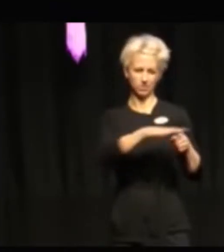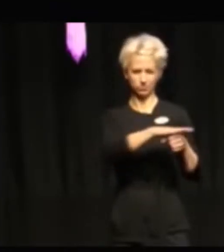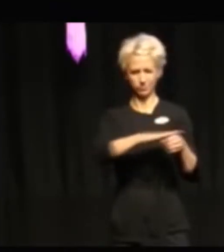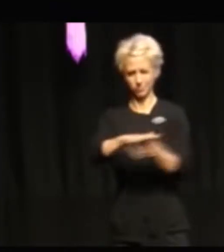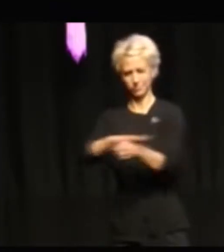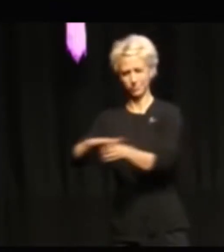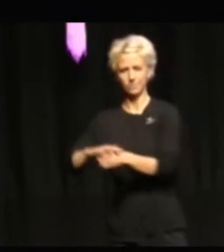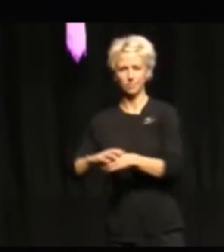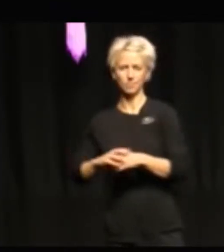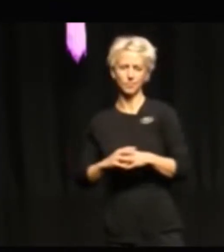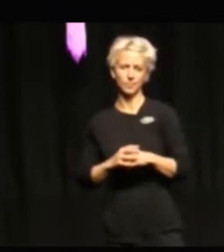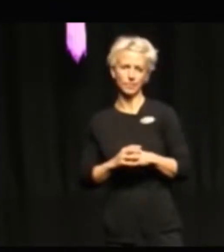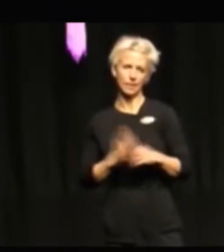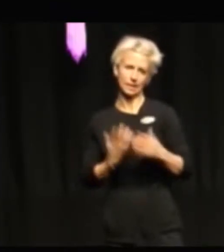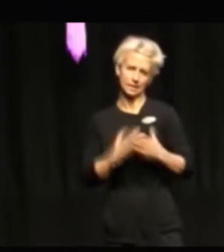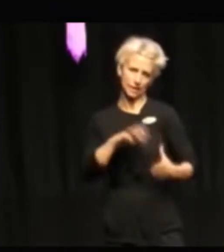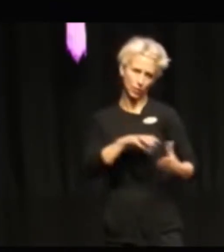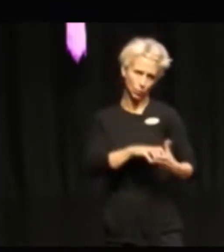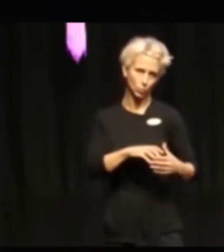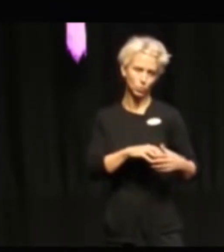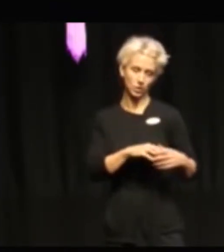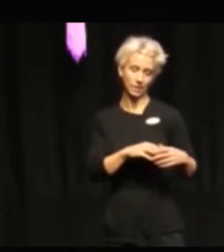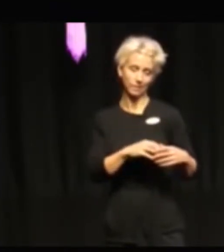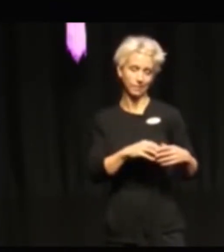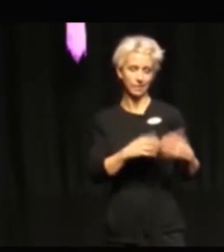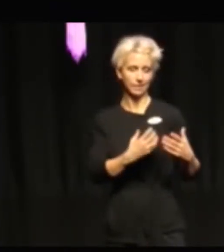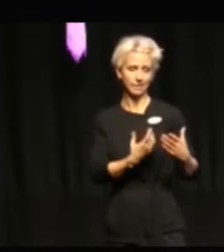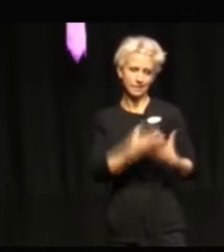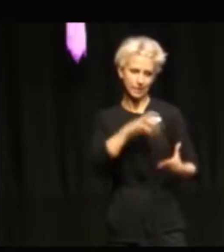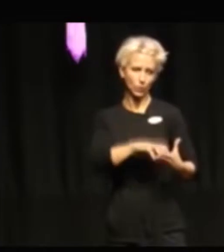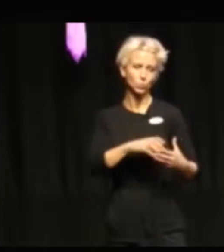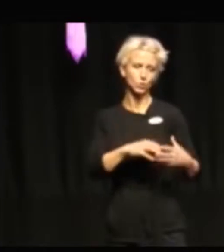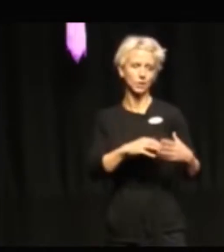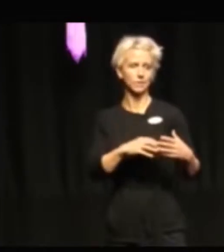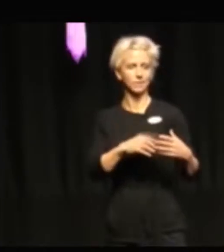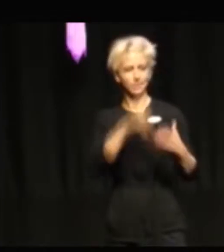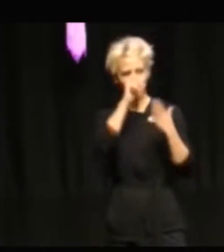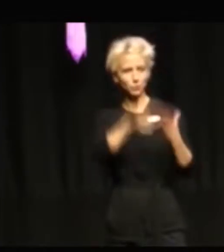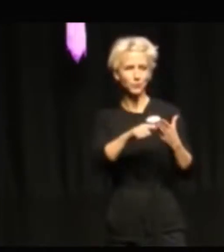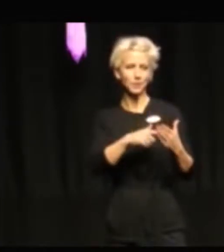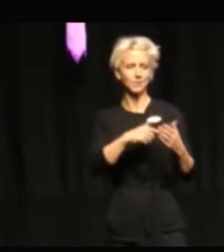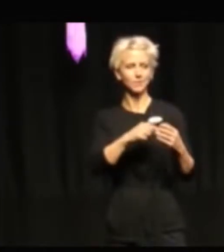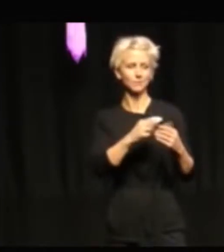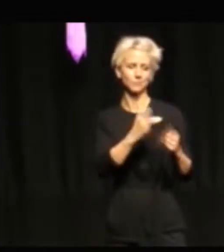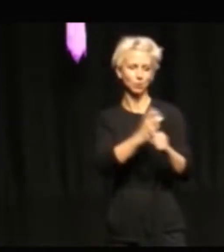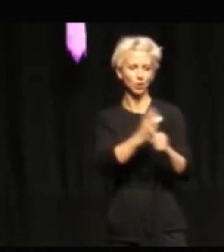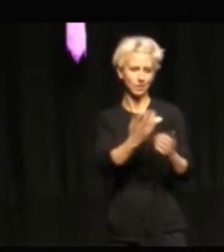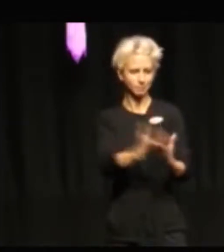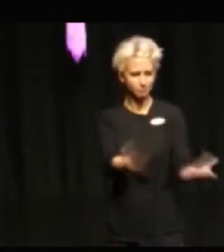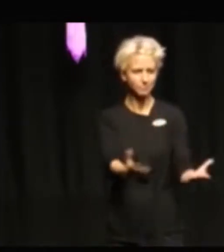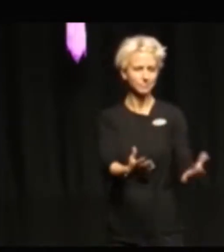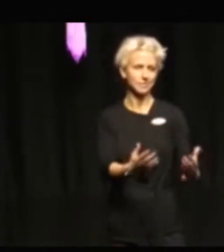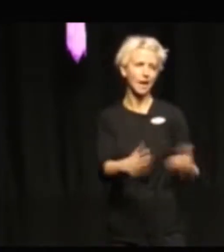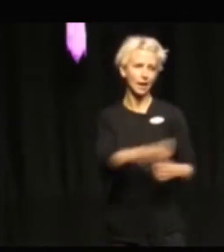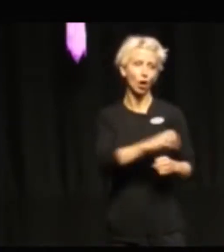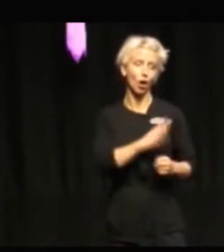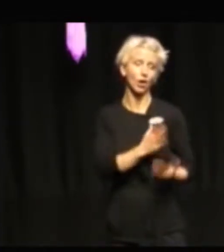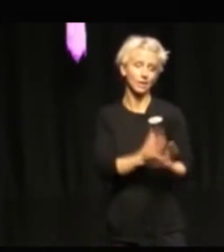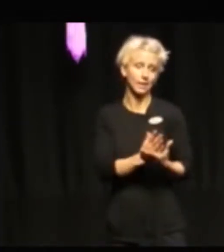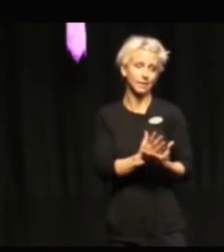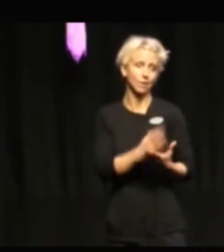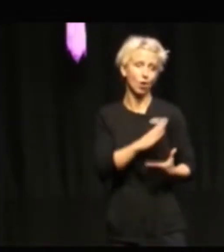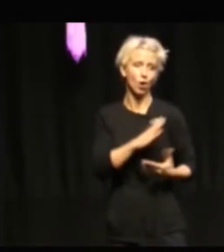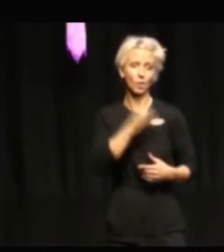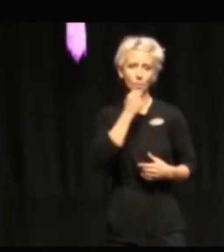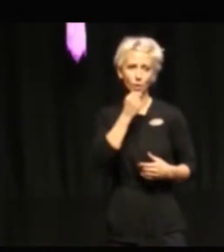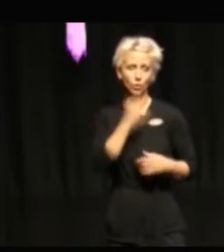breaches of the right to adequate food, or violations of the right to food, whatever you choose to use. And